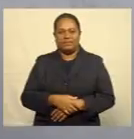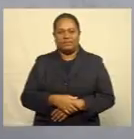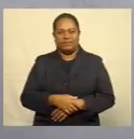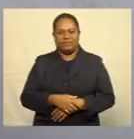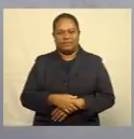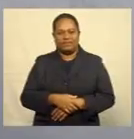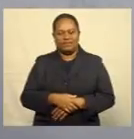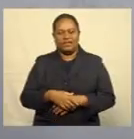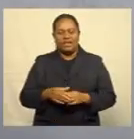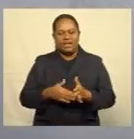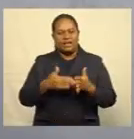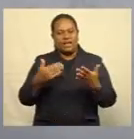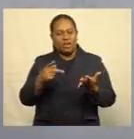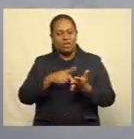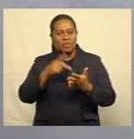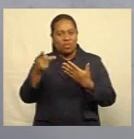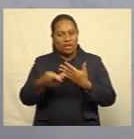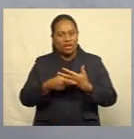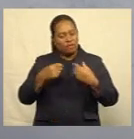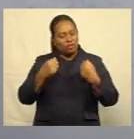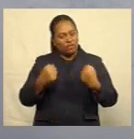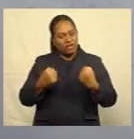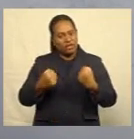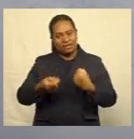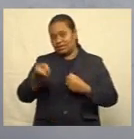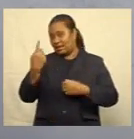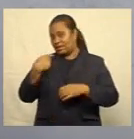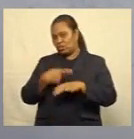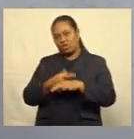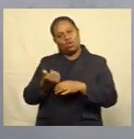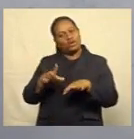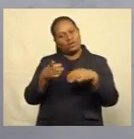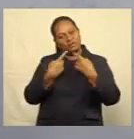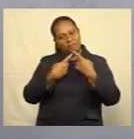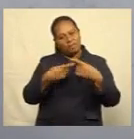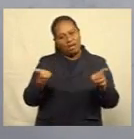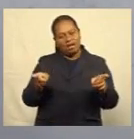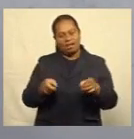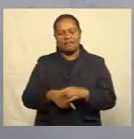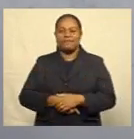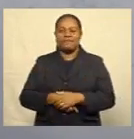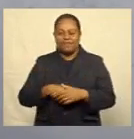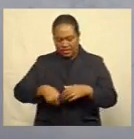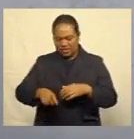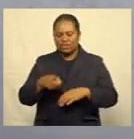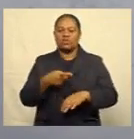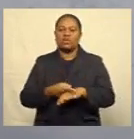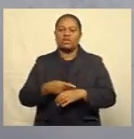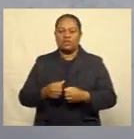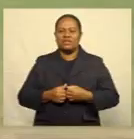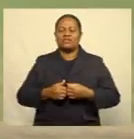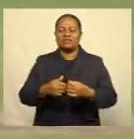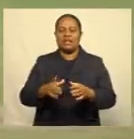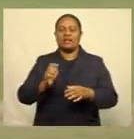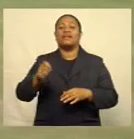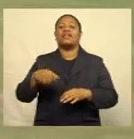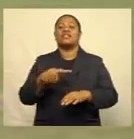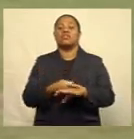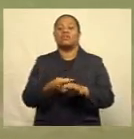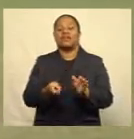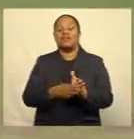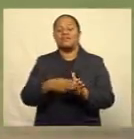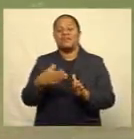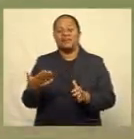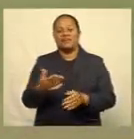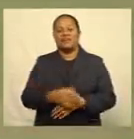fitness program on the last week. That's we begin this week on Monday. We have announced 3 days in a